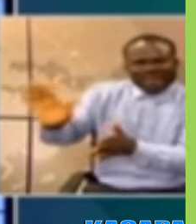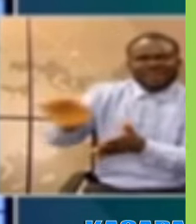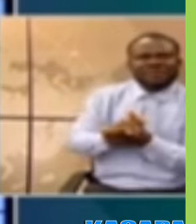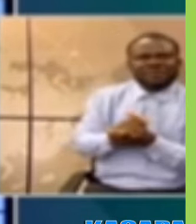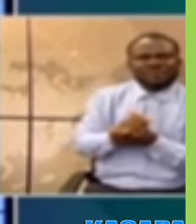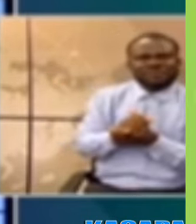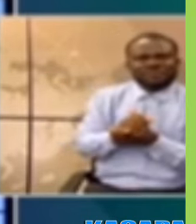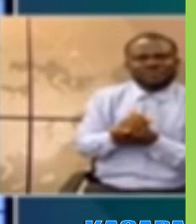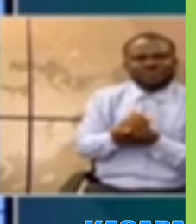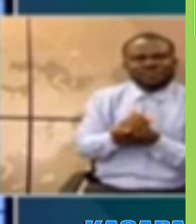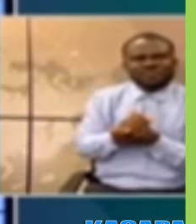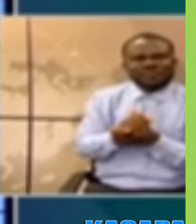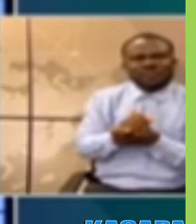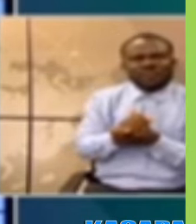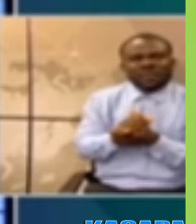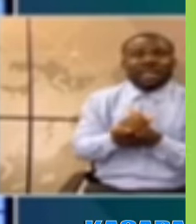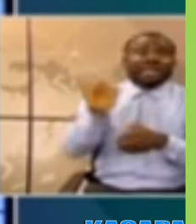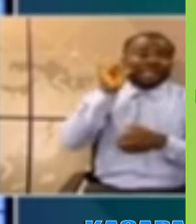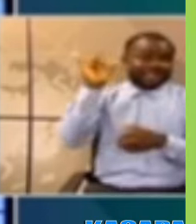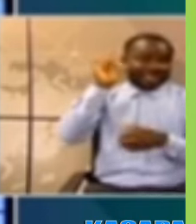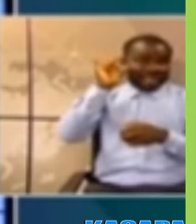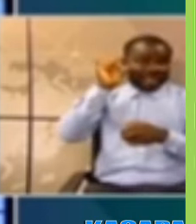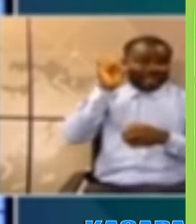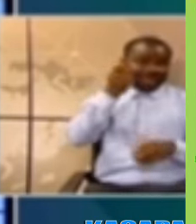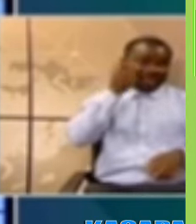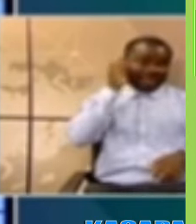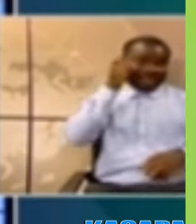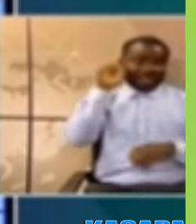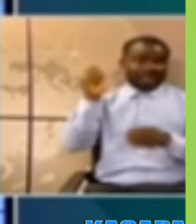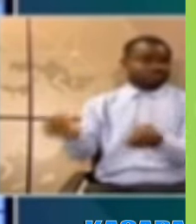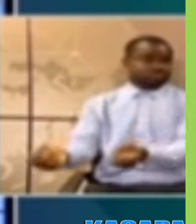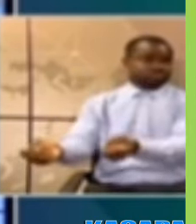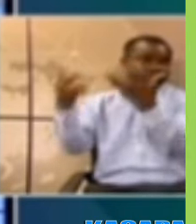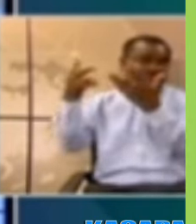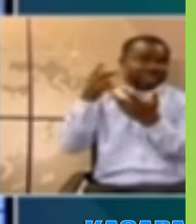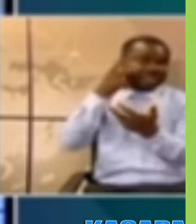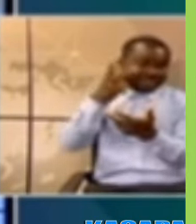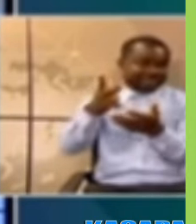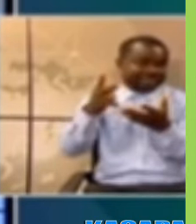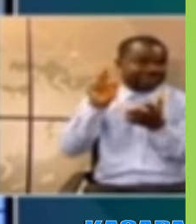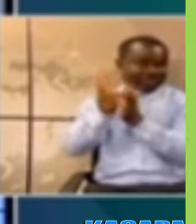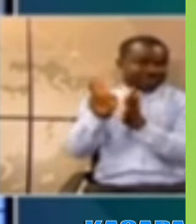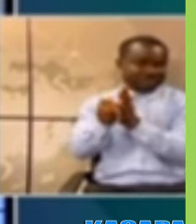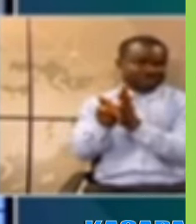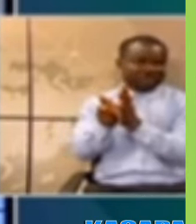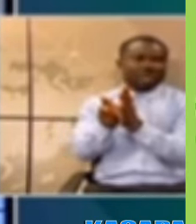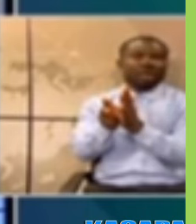And I see Kenya president in the Mirika Gidi Gidi Gidi Gidi. Adaya, as I'm not one kind and afraid of what you're